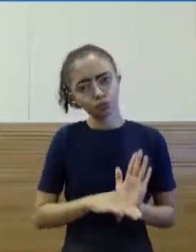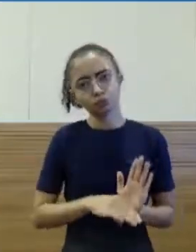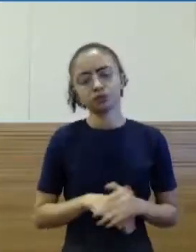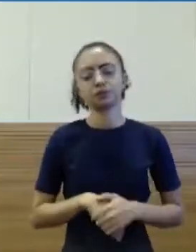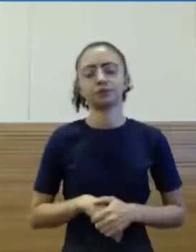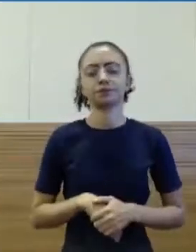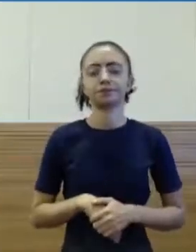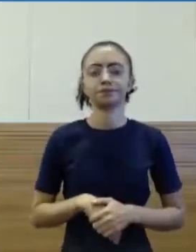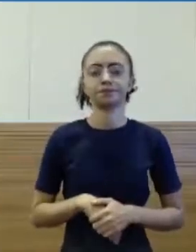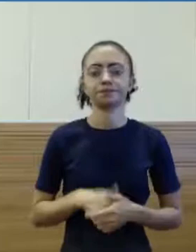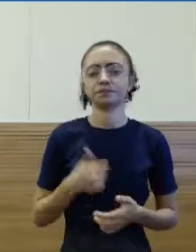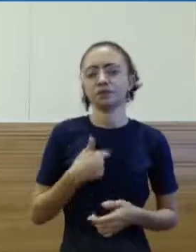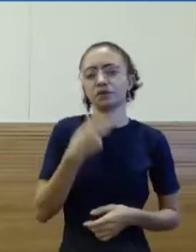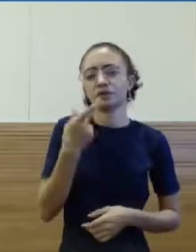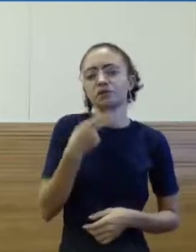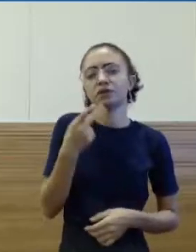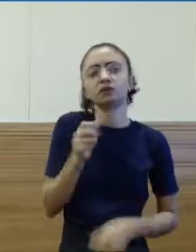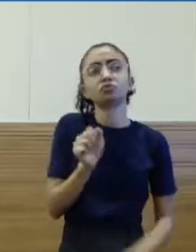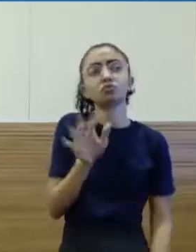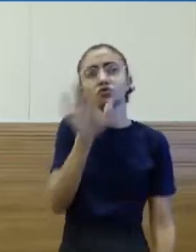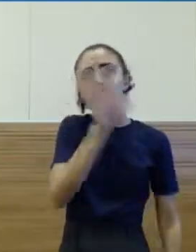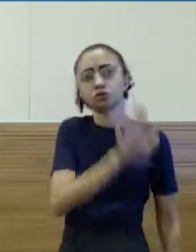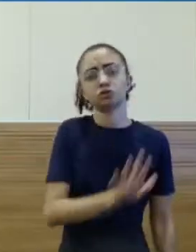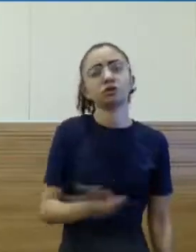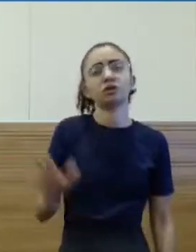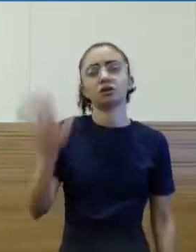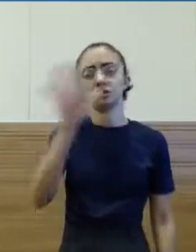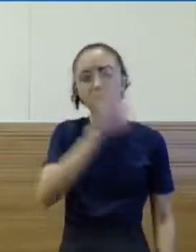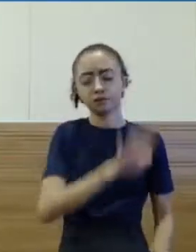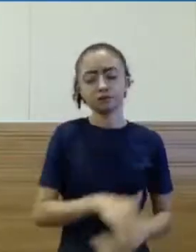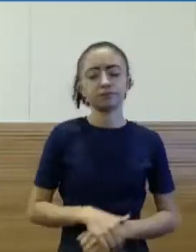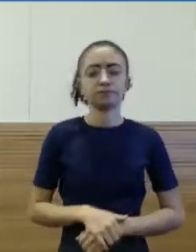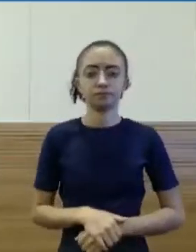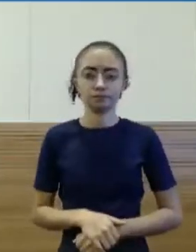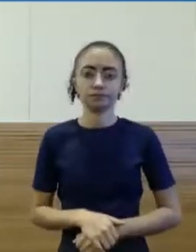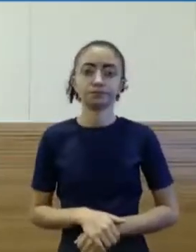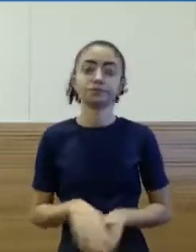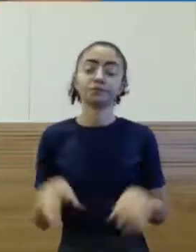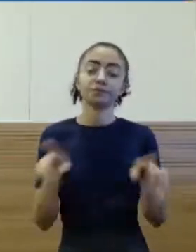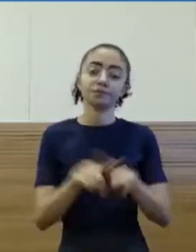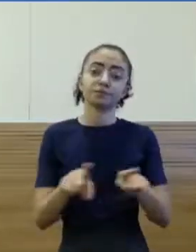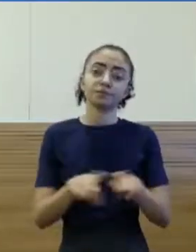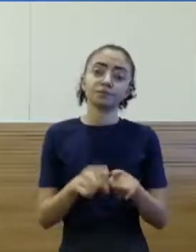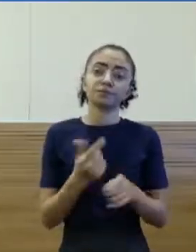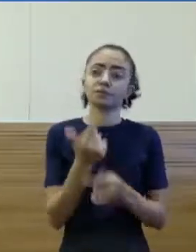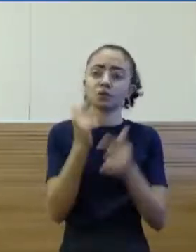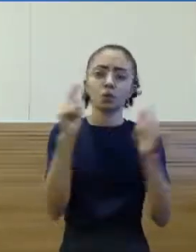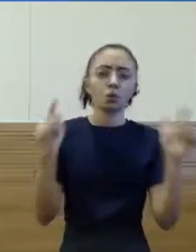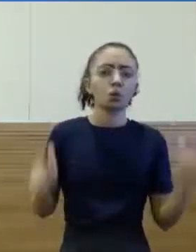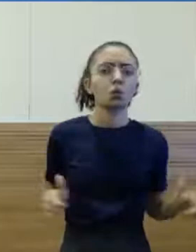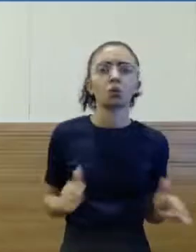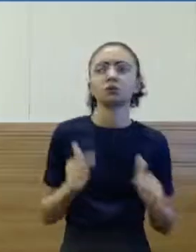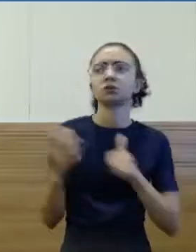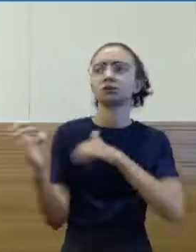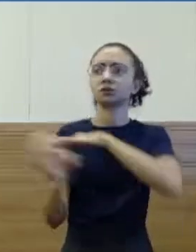and as well as the stakeholders in general. We see other international cooperation agencies. Some of them use